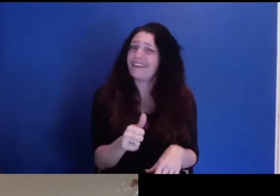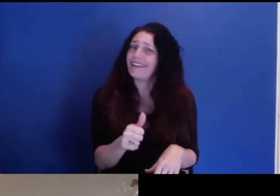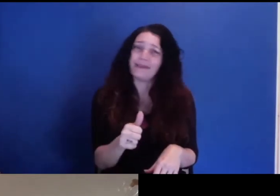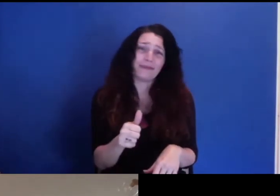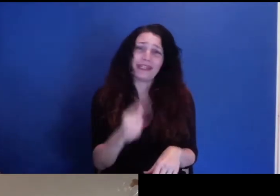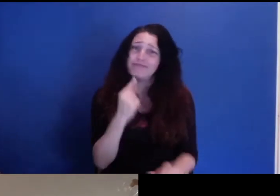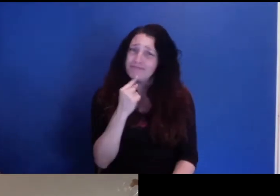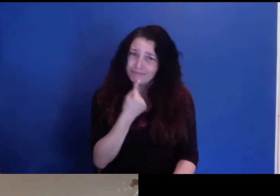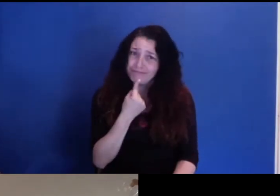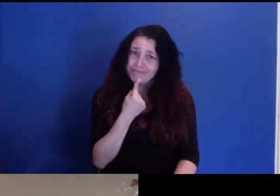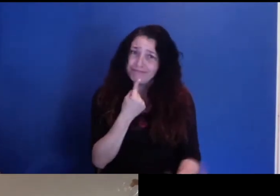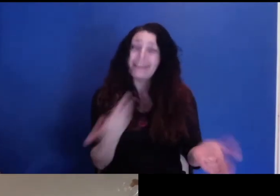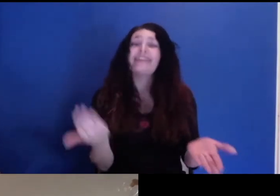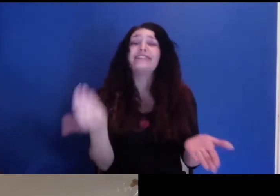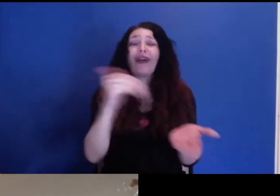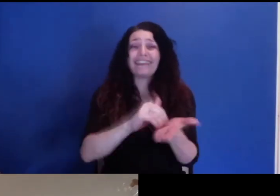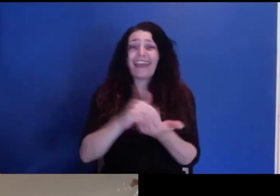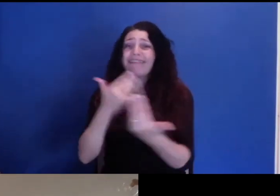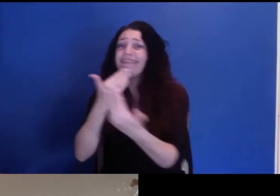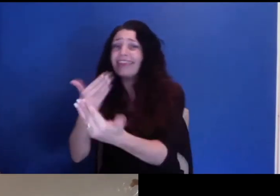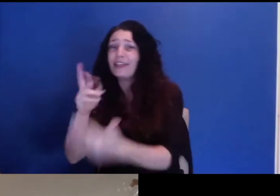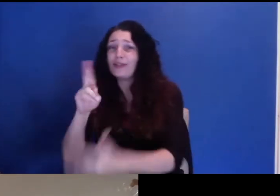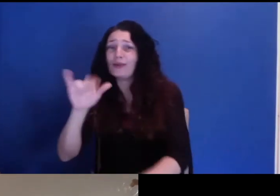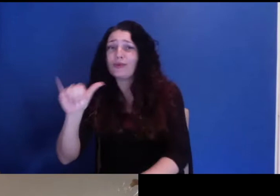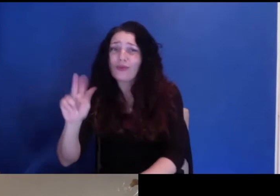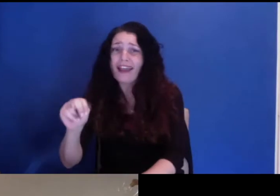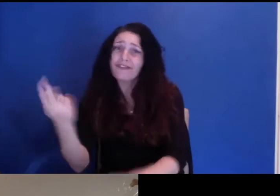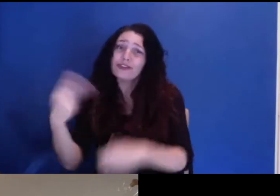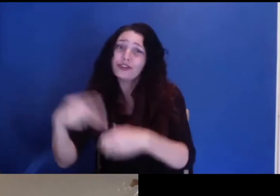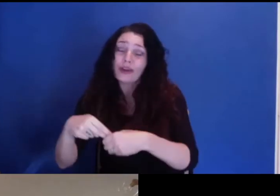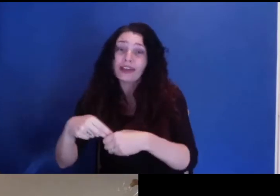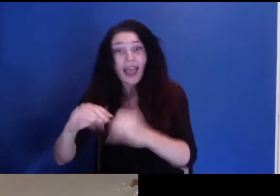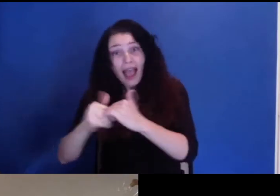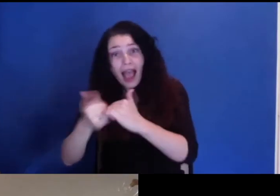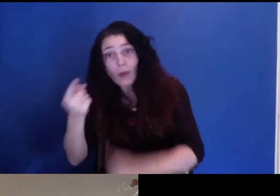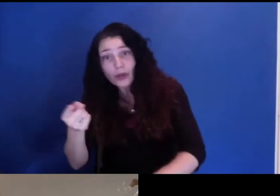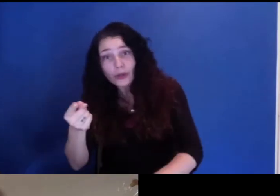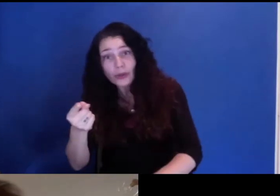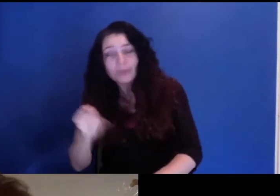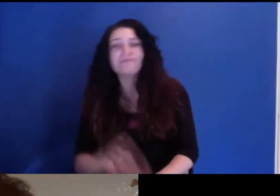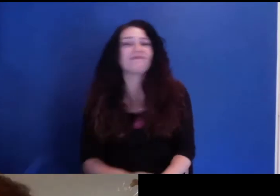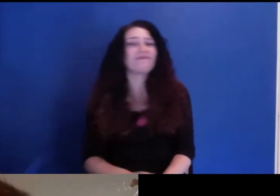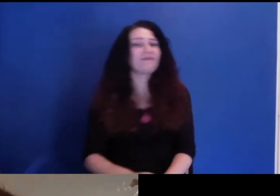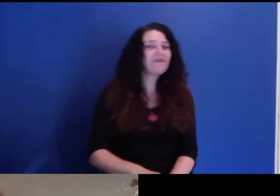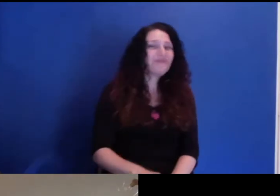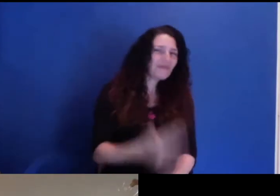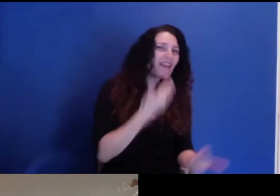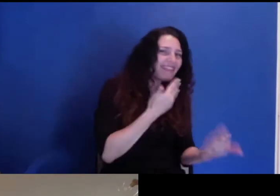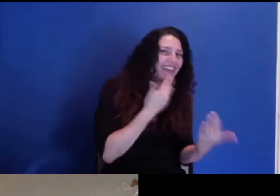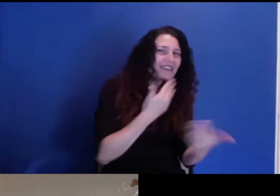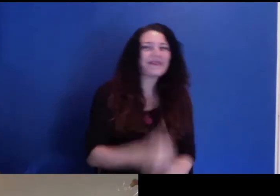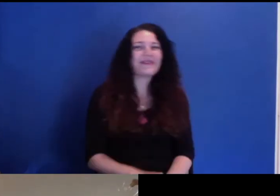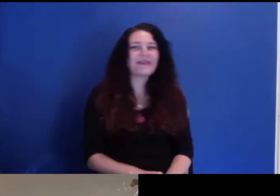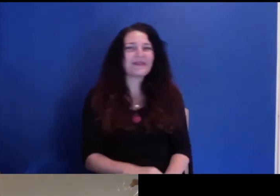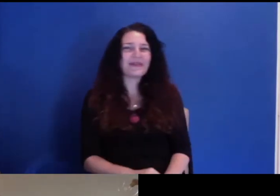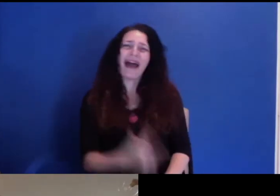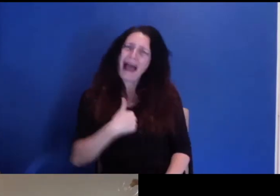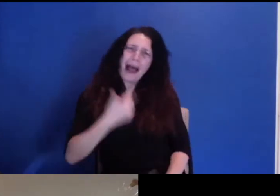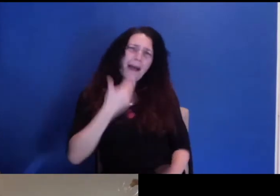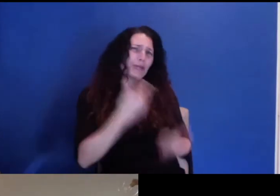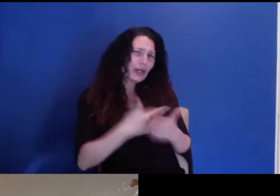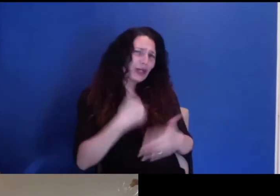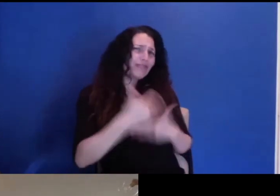so much again for joining us. How are you? Thank you for having me. I'm good. Every day is a